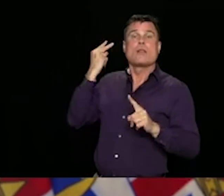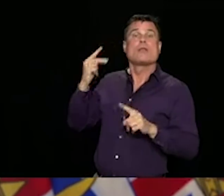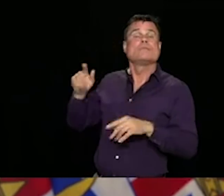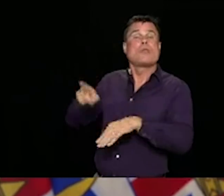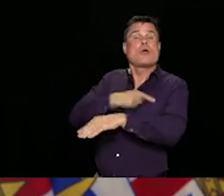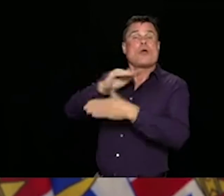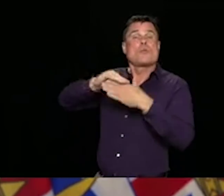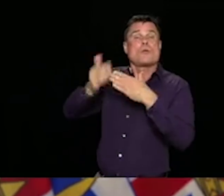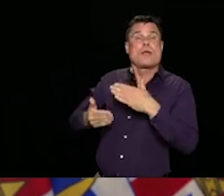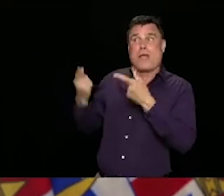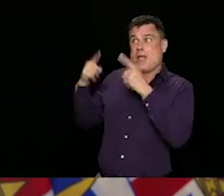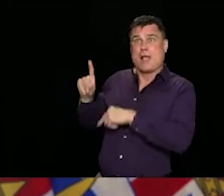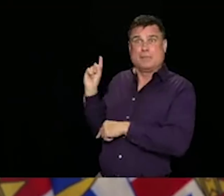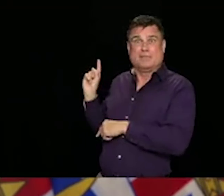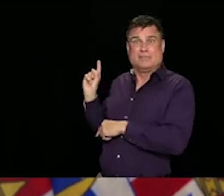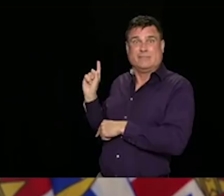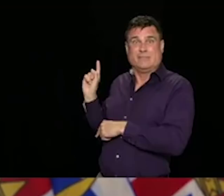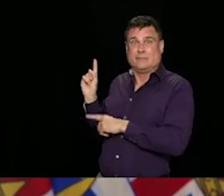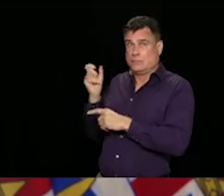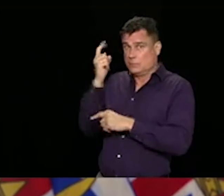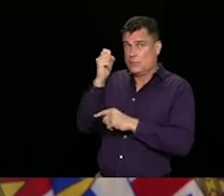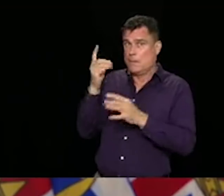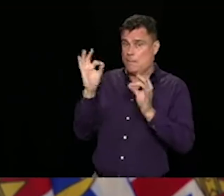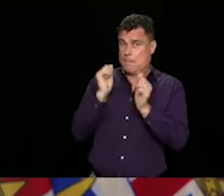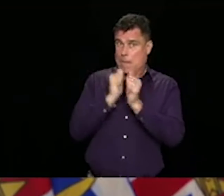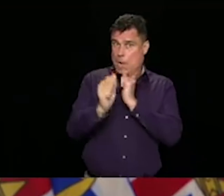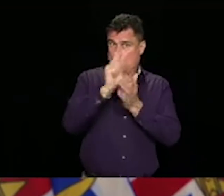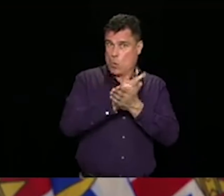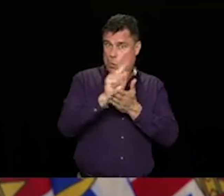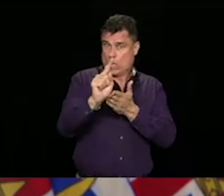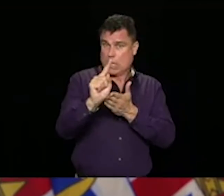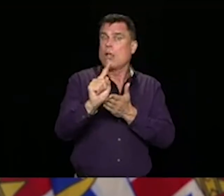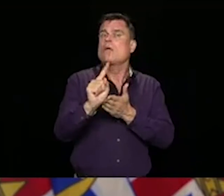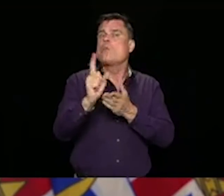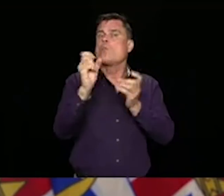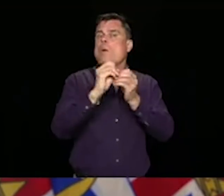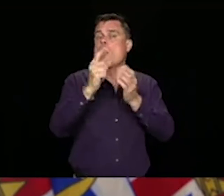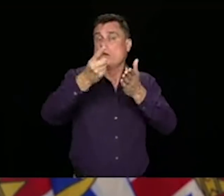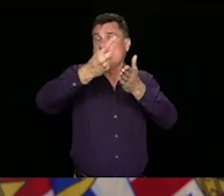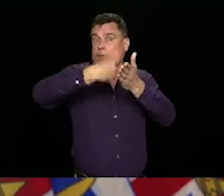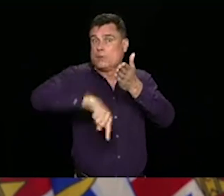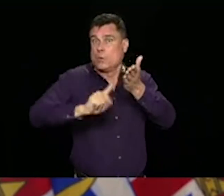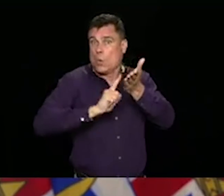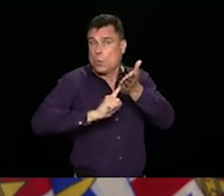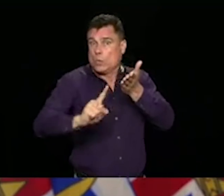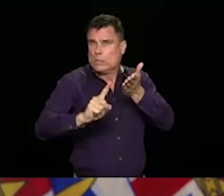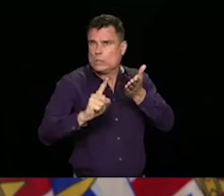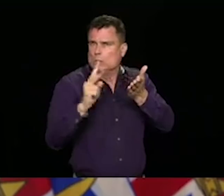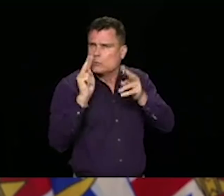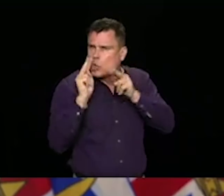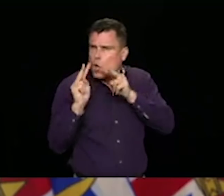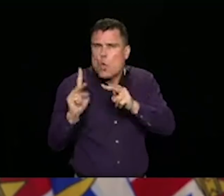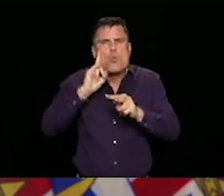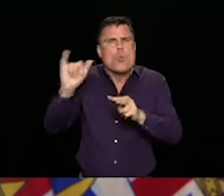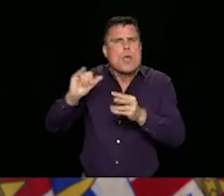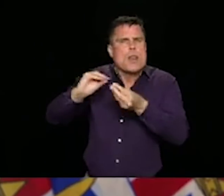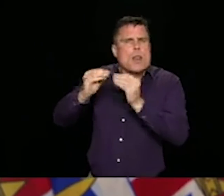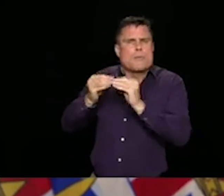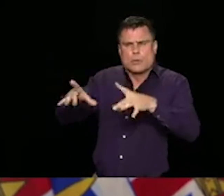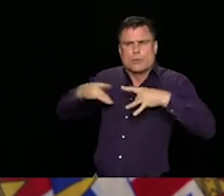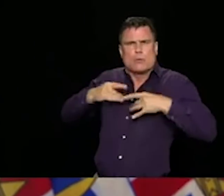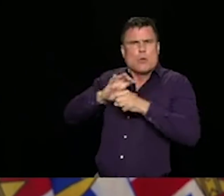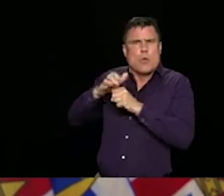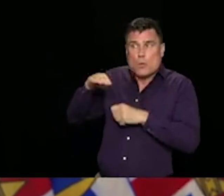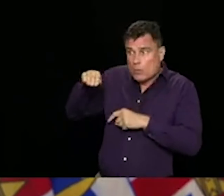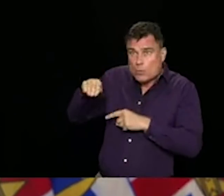to monitoring and providing some more of the data for you all next week that will help us understand